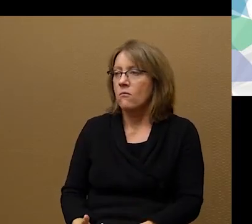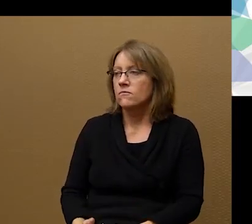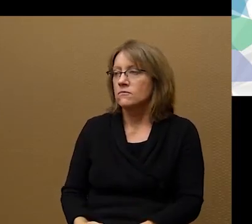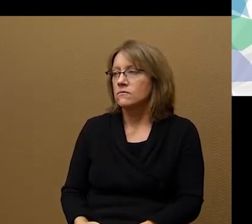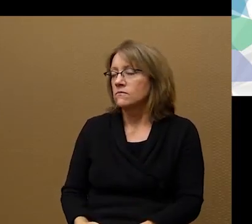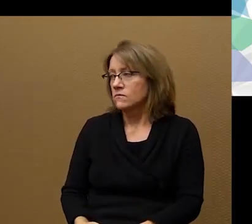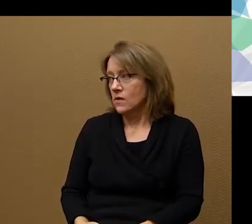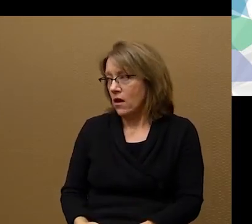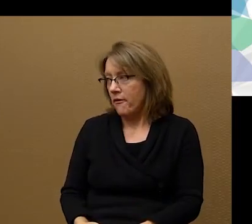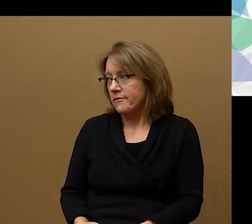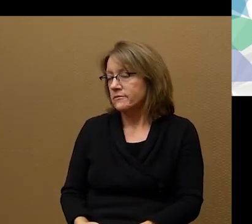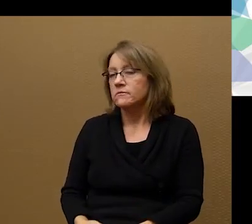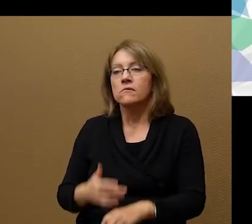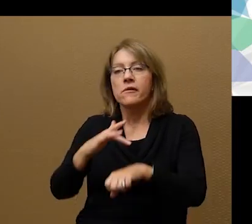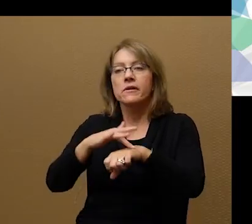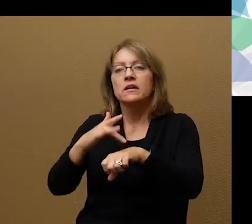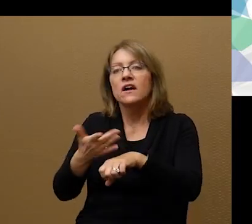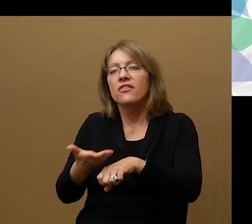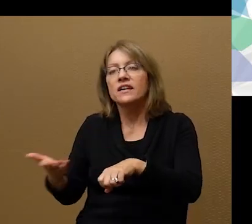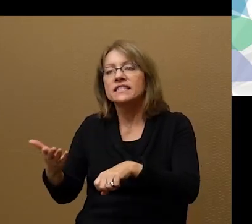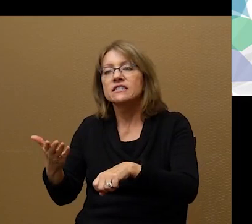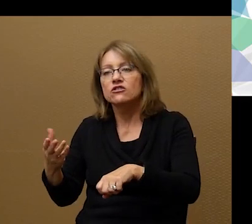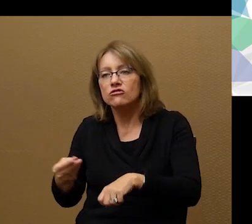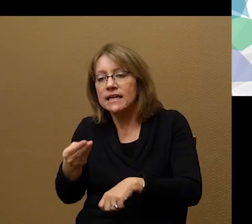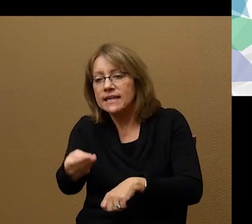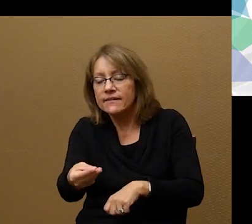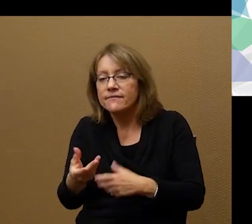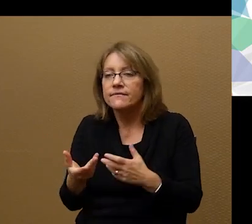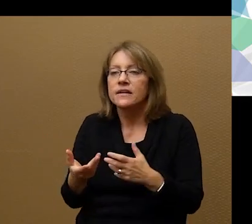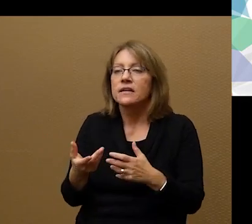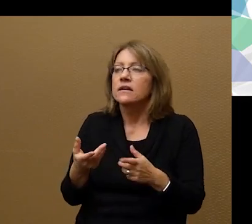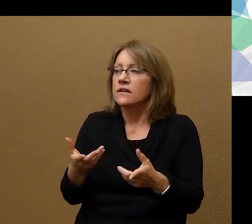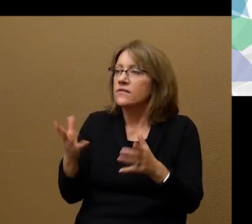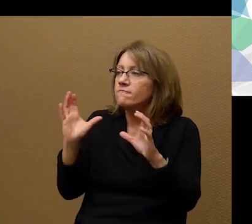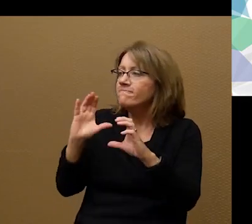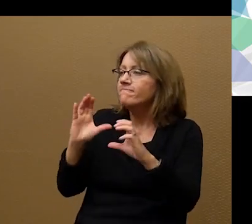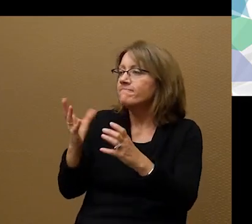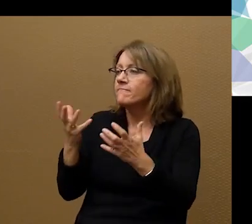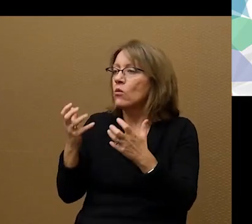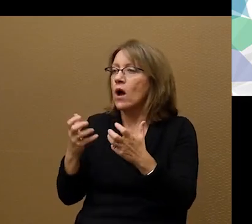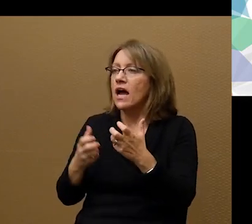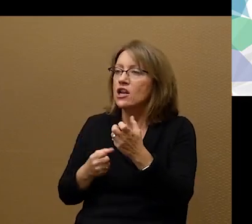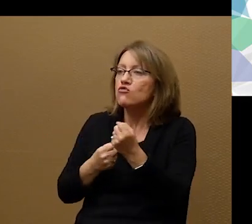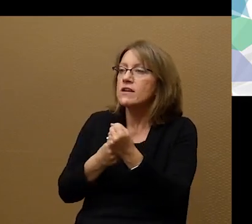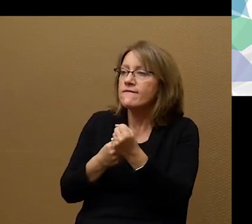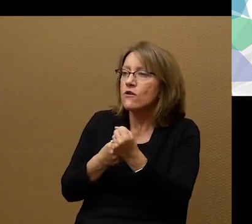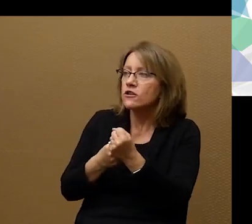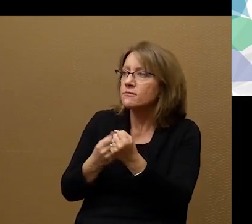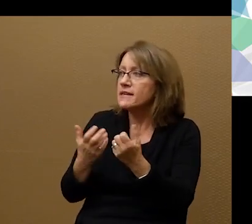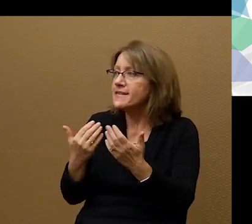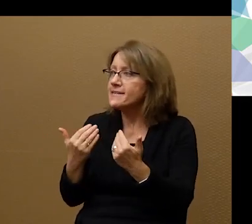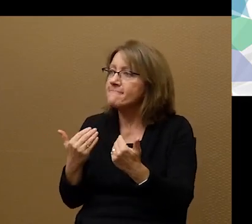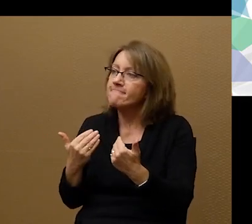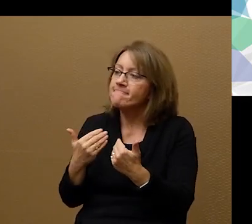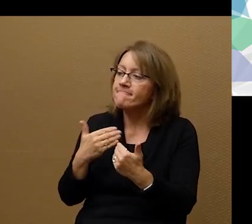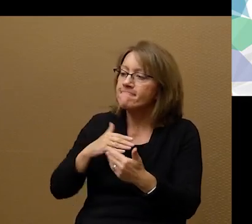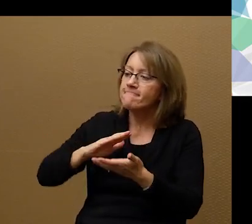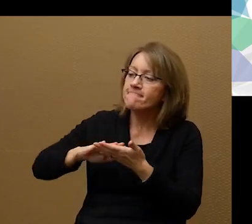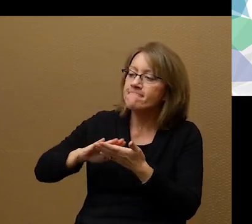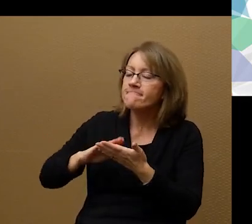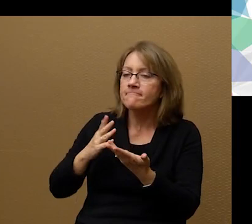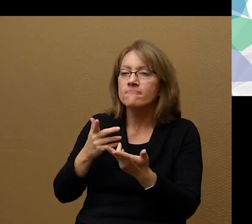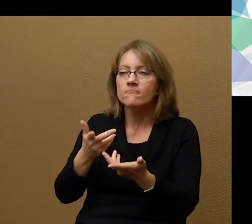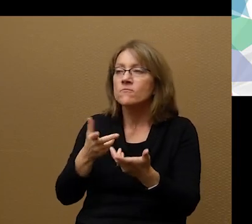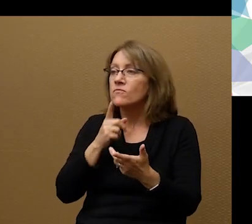So tangible items, the student is looking for a reinforcement. So